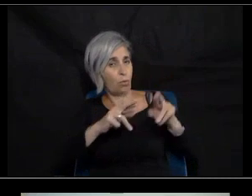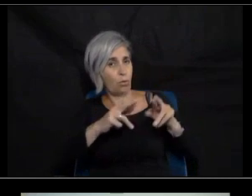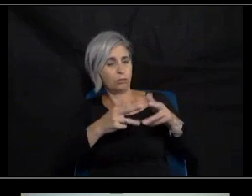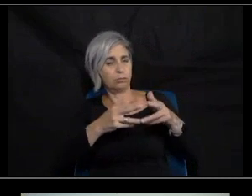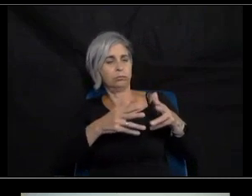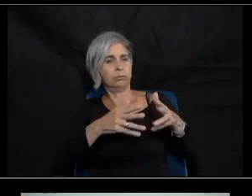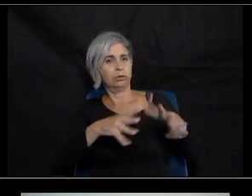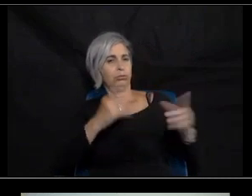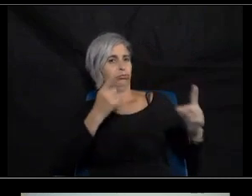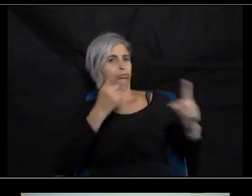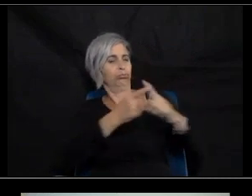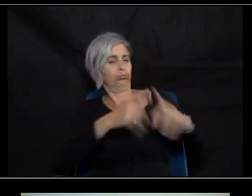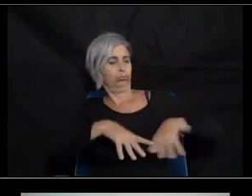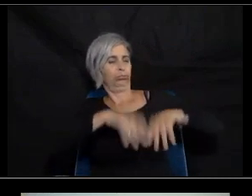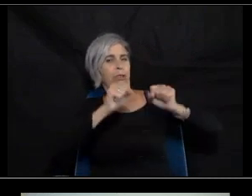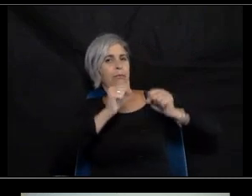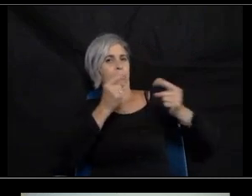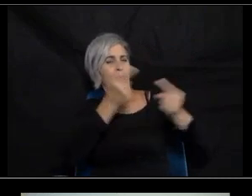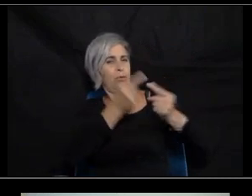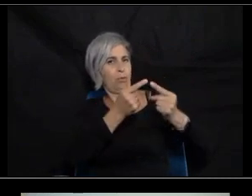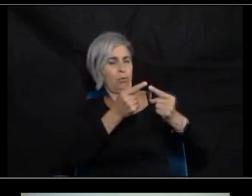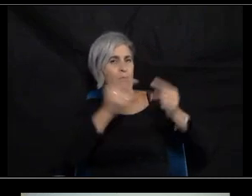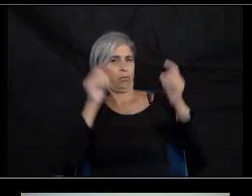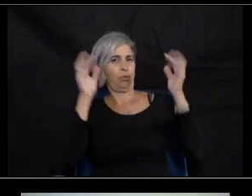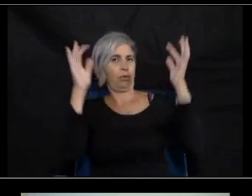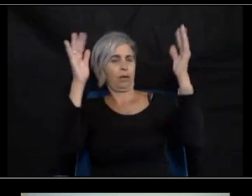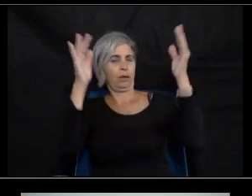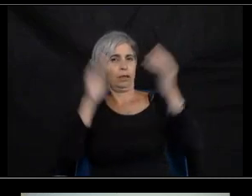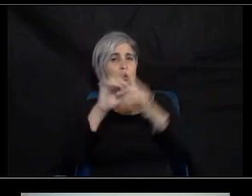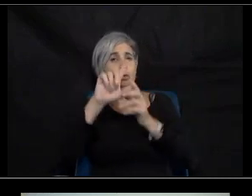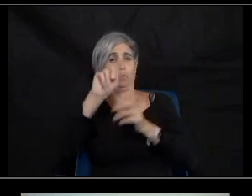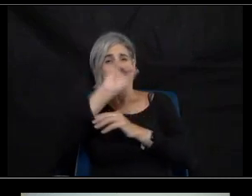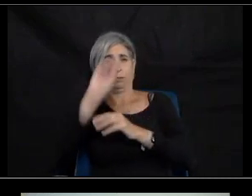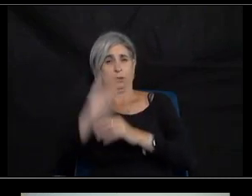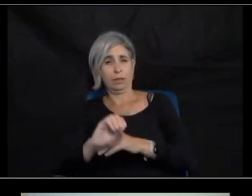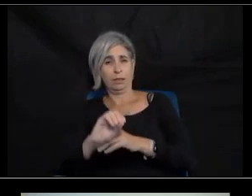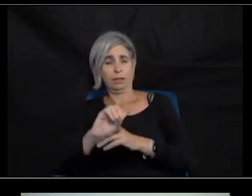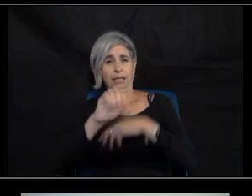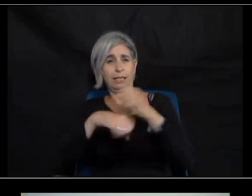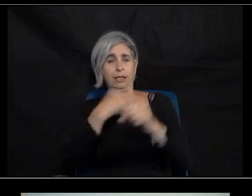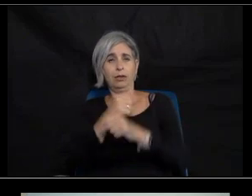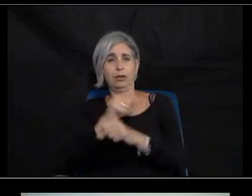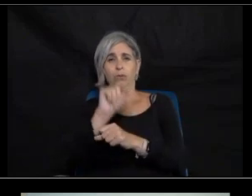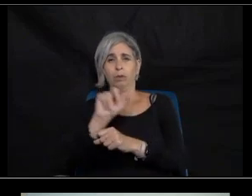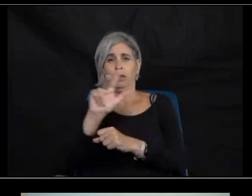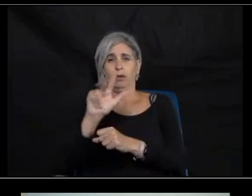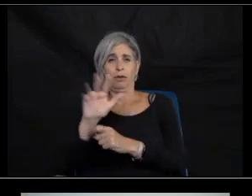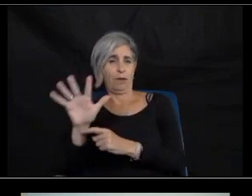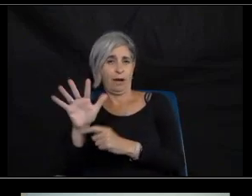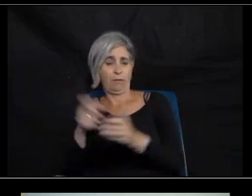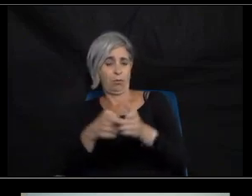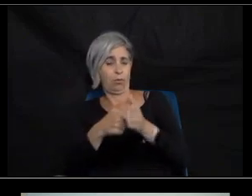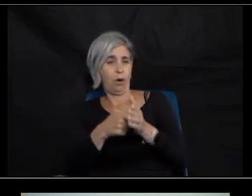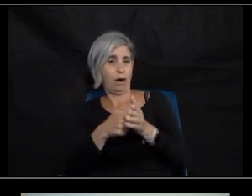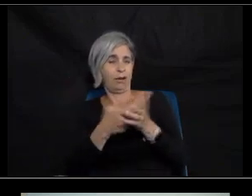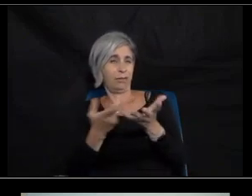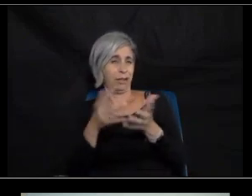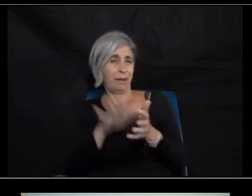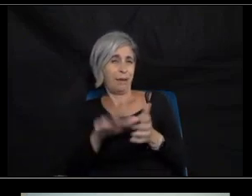adopt a goal of increasing the city's tree canopy to 20% by the year 2035, which will require planting